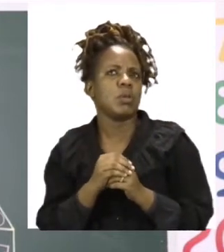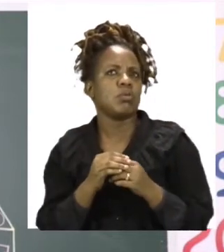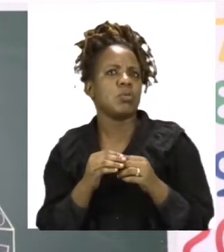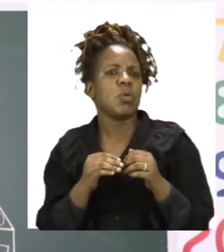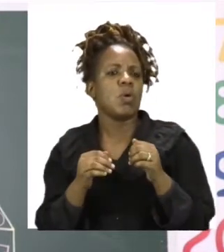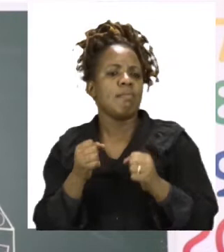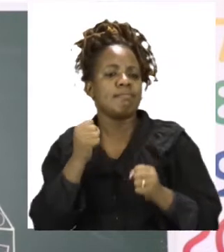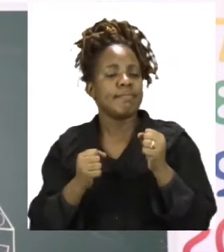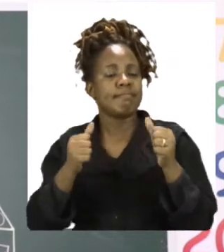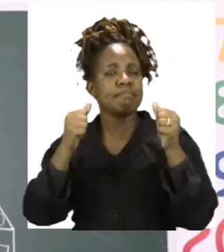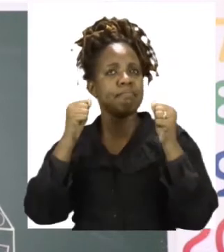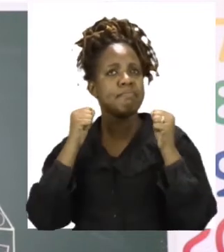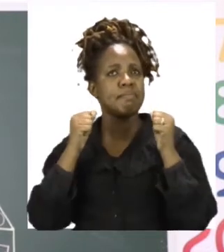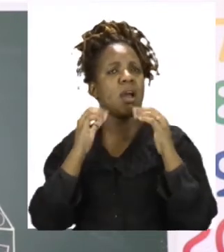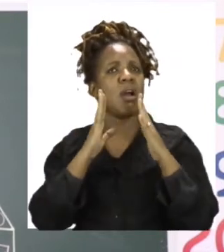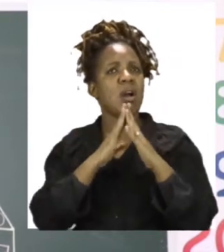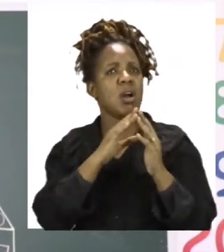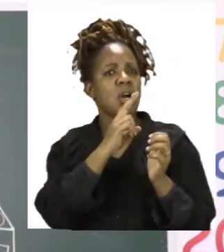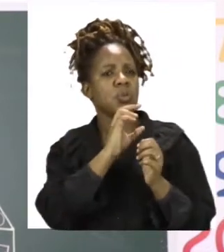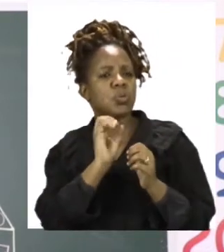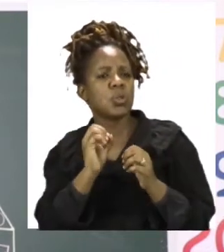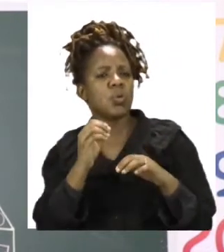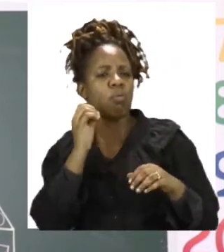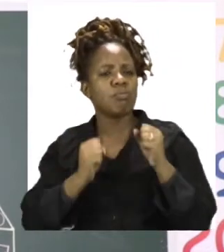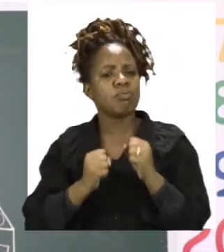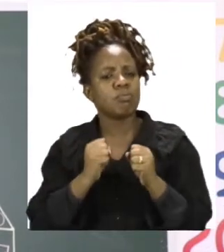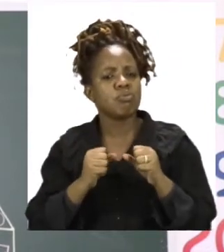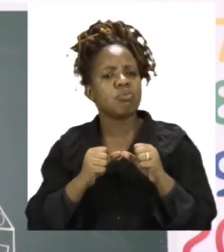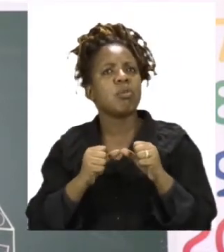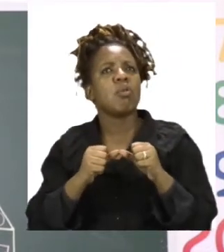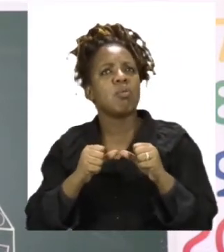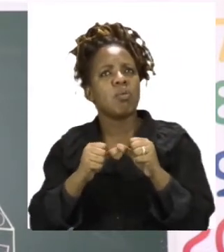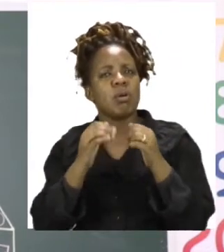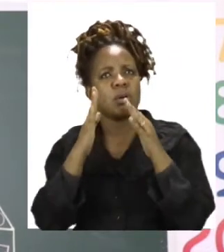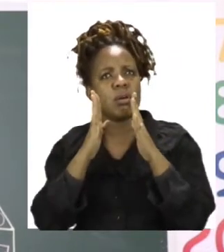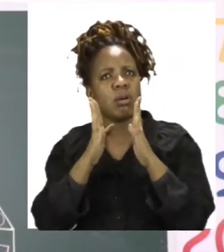run back to house 20? Well, let's find out. The number